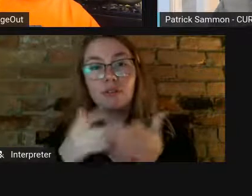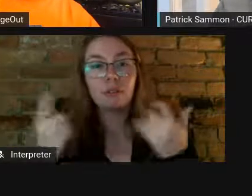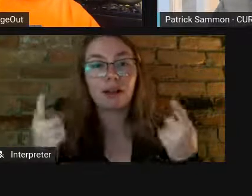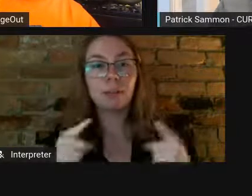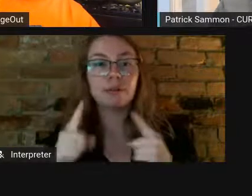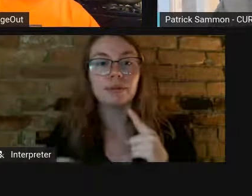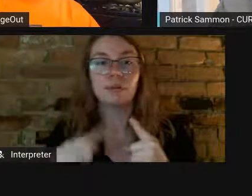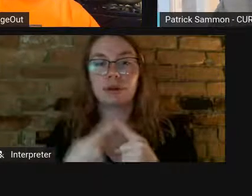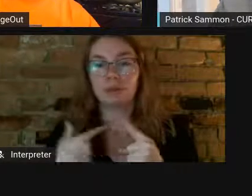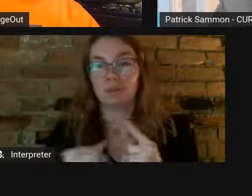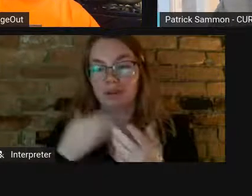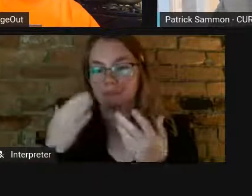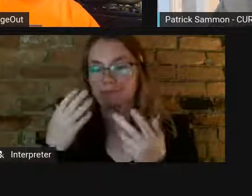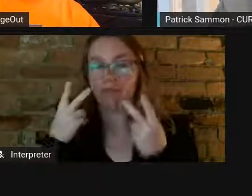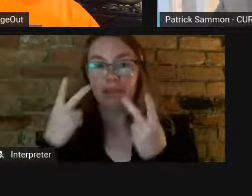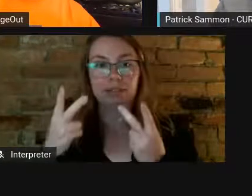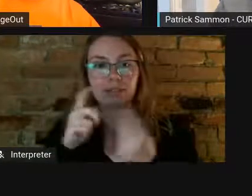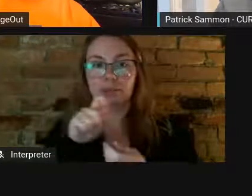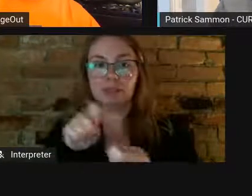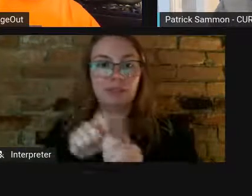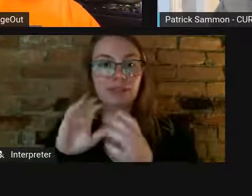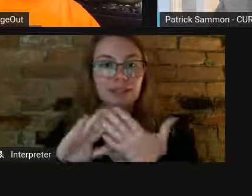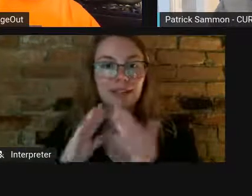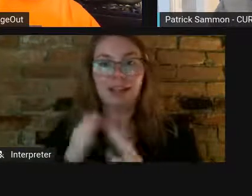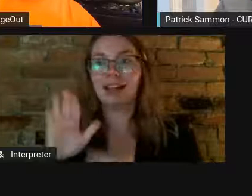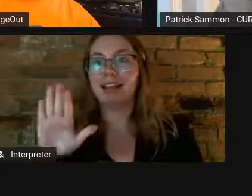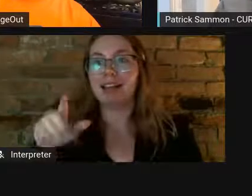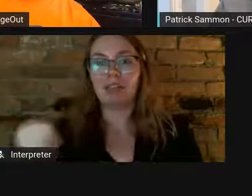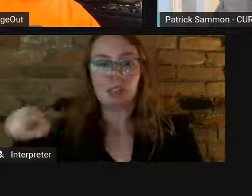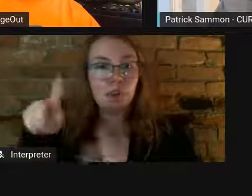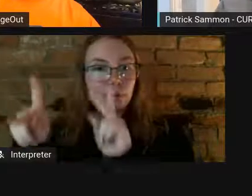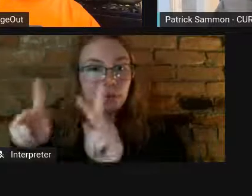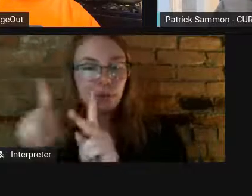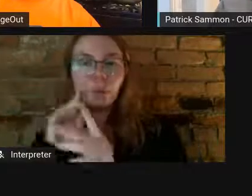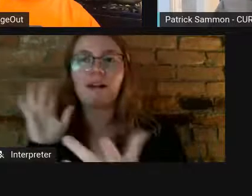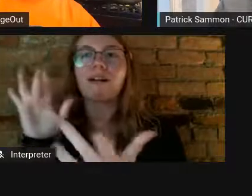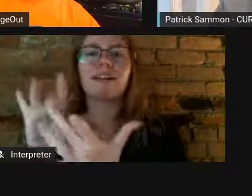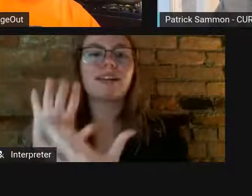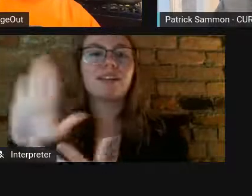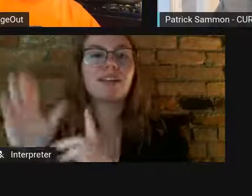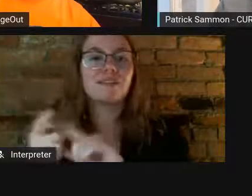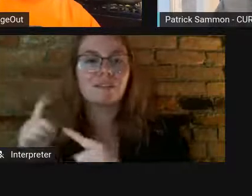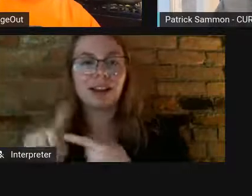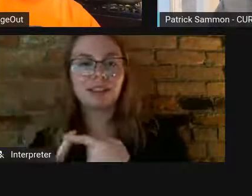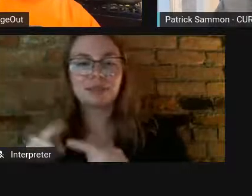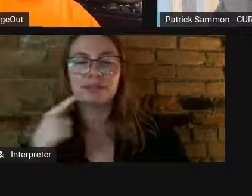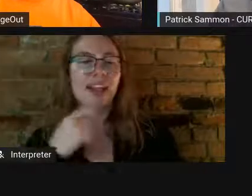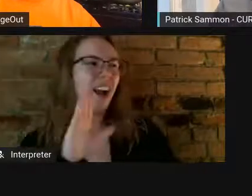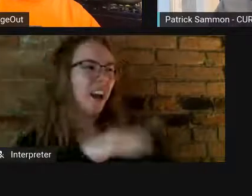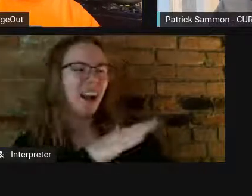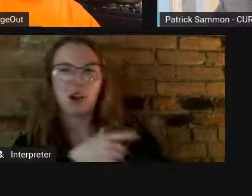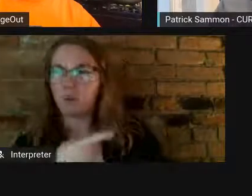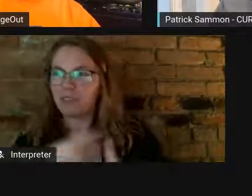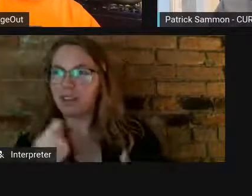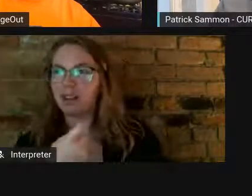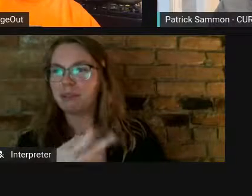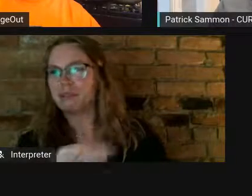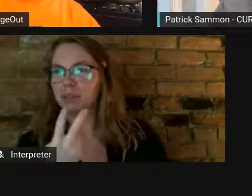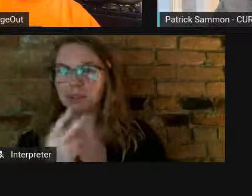particular city, they would contact their friends and say, hey, we're with these two random queer people from Ireland and the